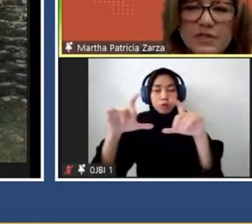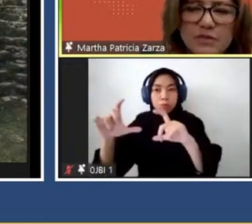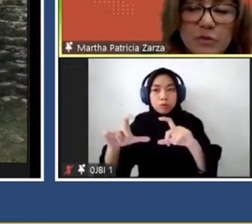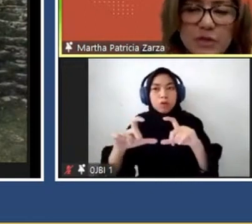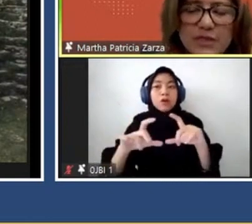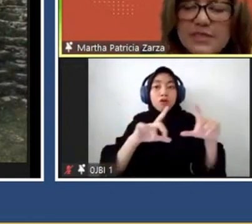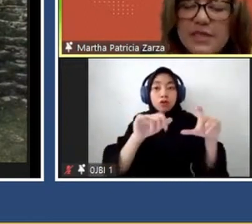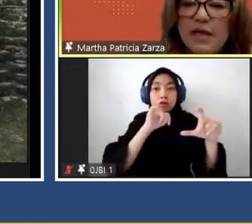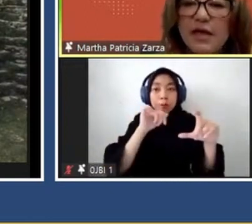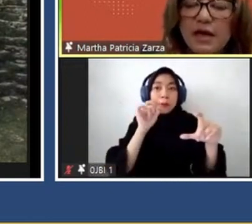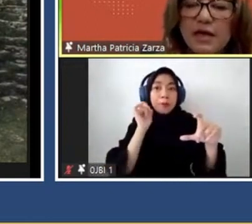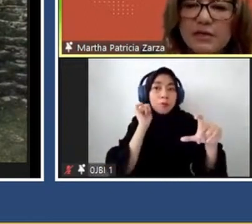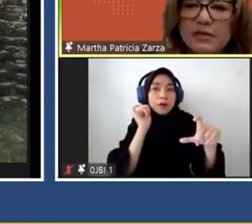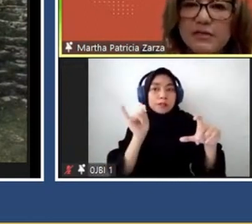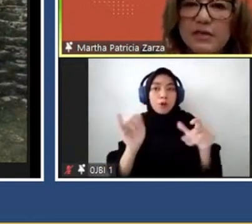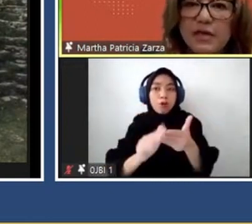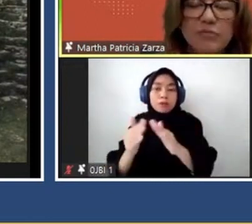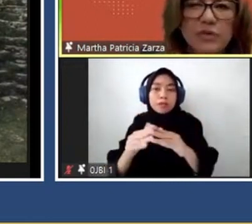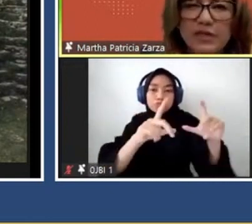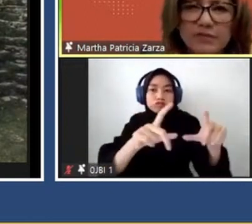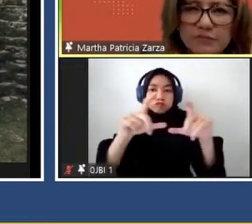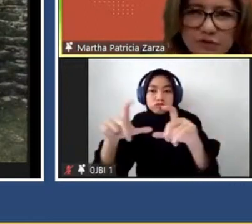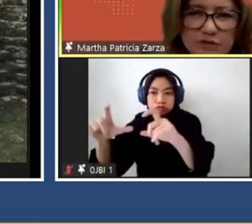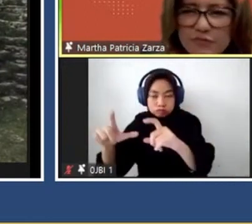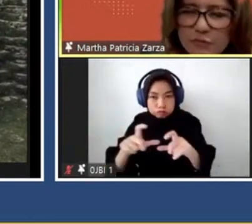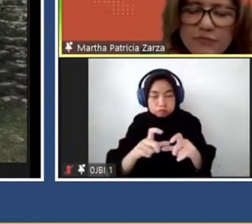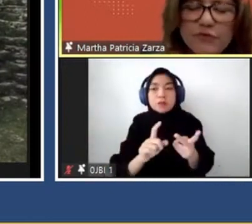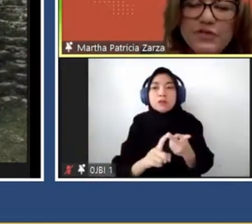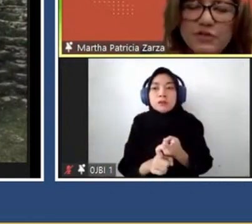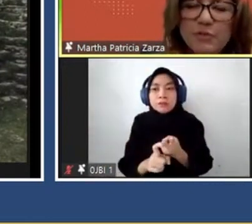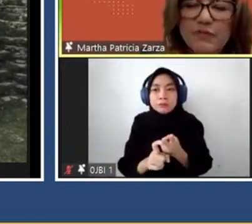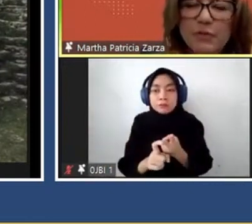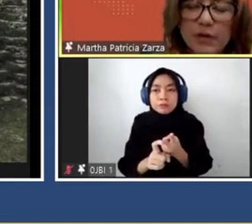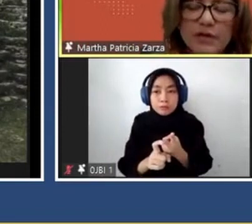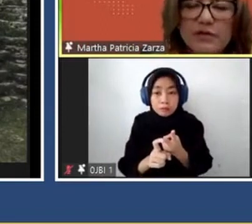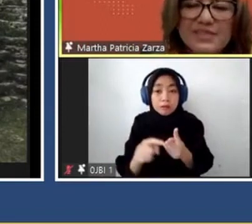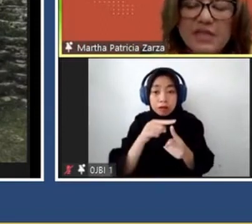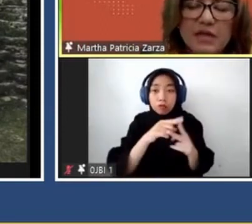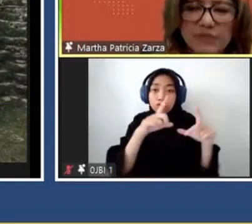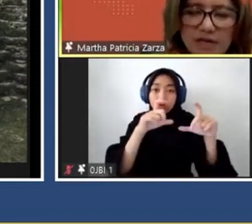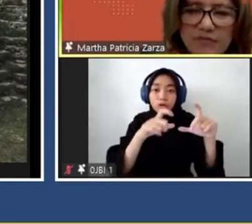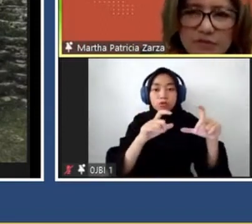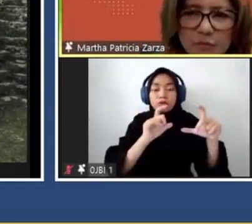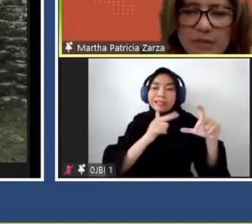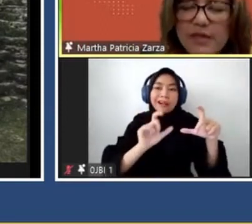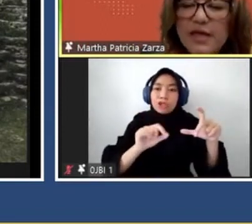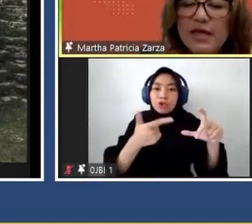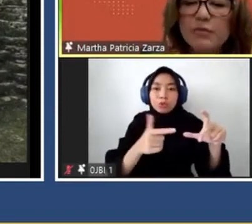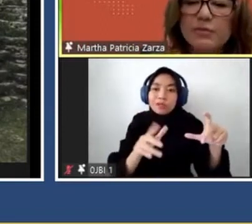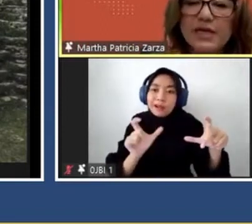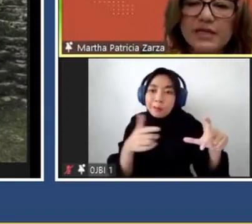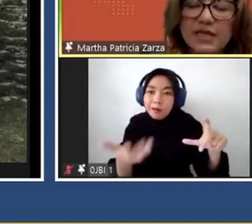of these communities, and with just few information about the way or the style of life of these